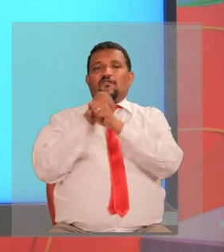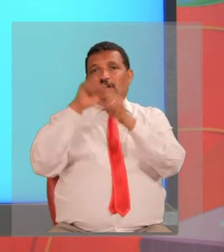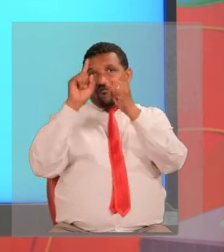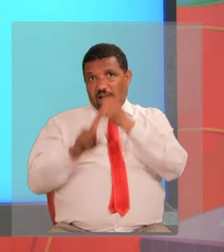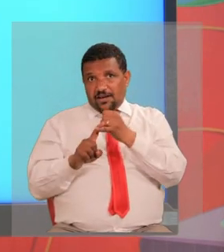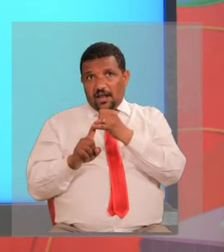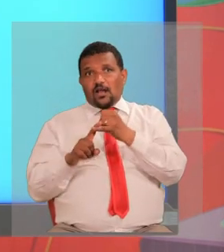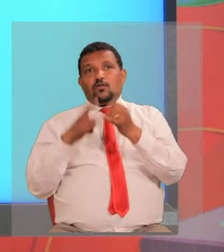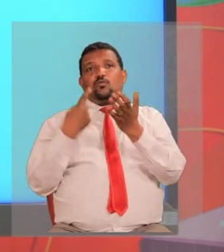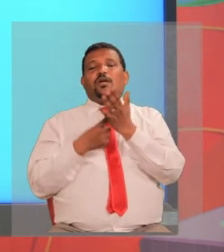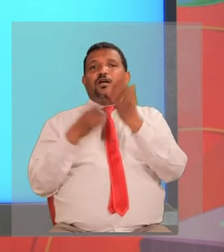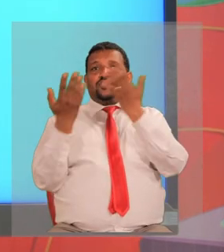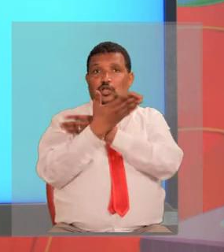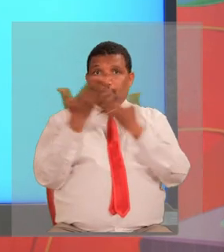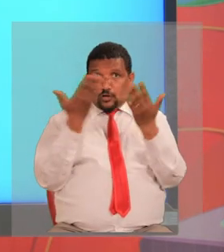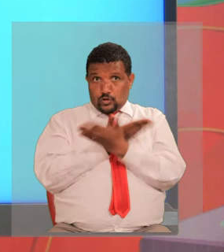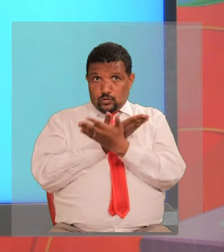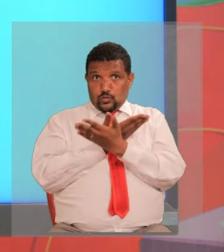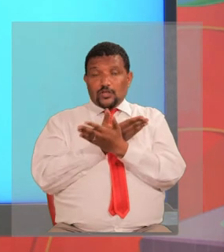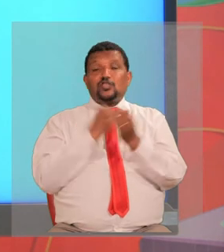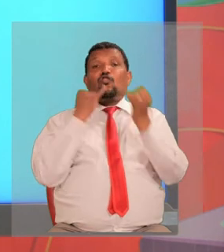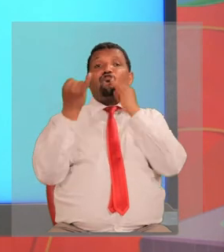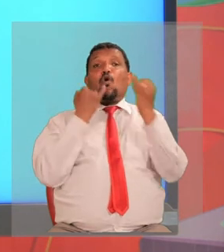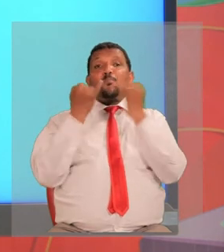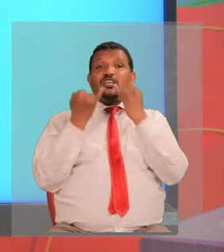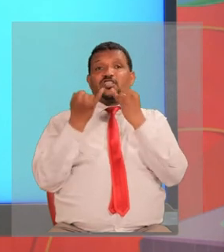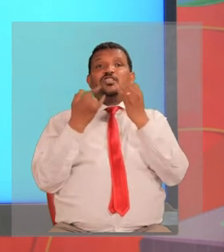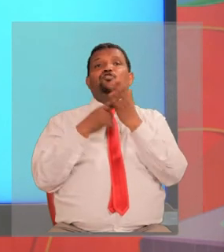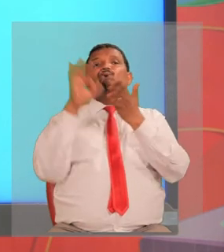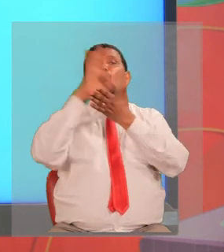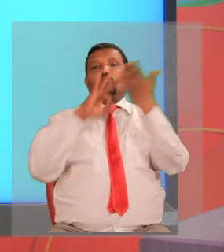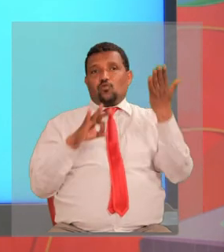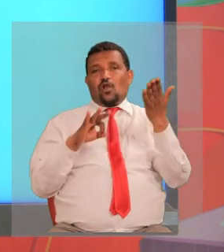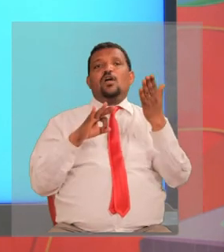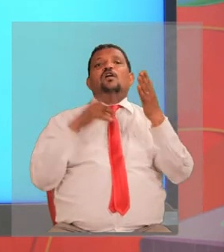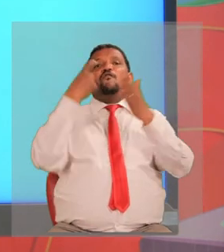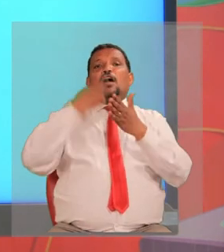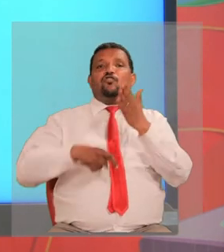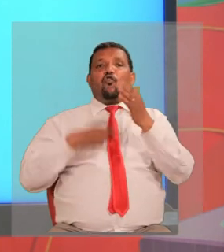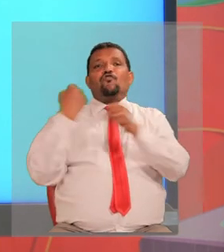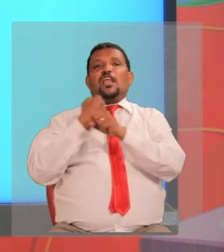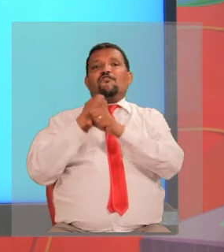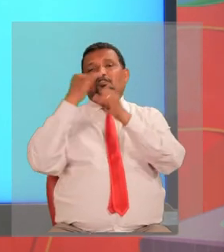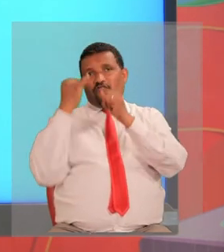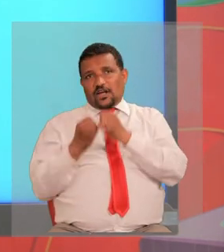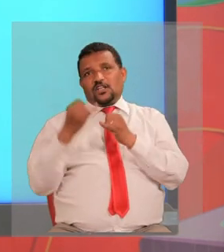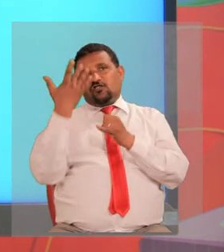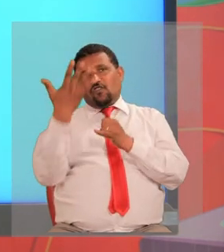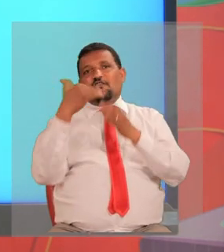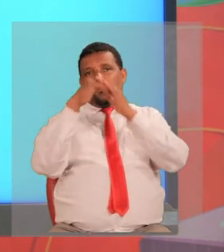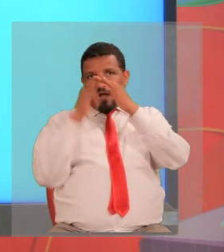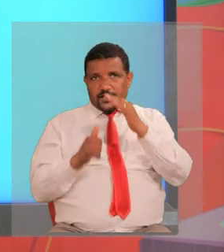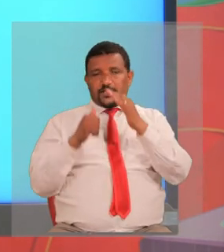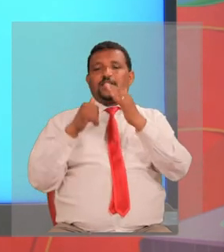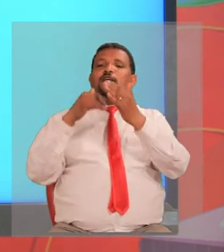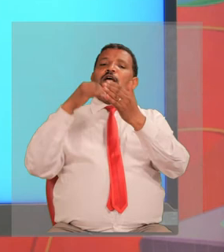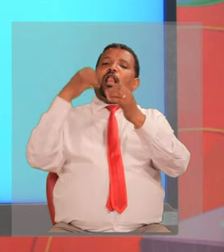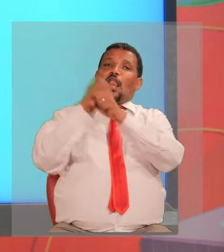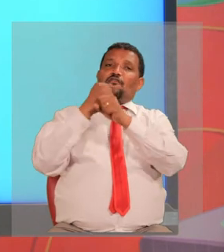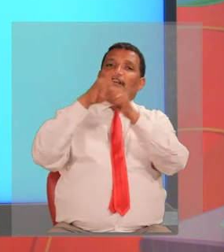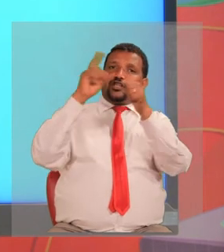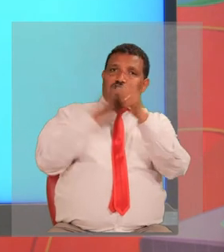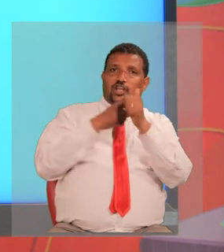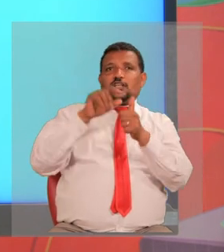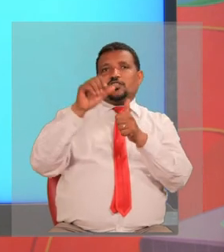And then when we substitute this information on this formula, the value of labor final is 5 minus labor initial is